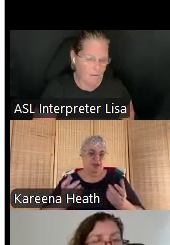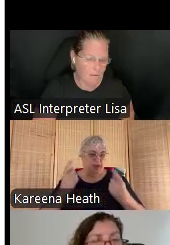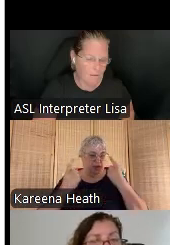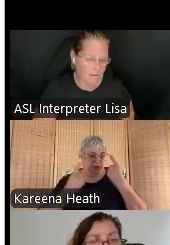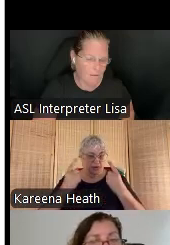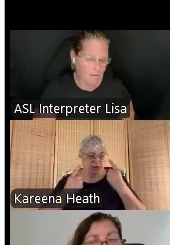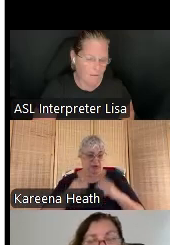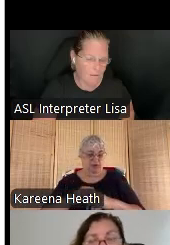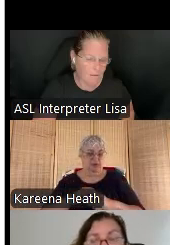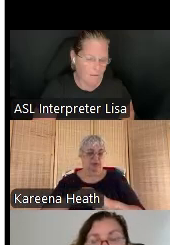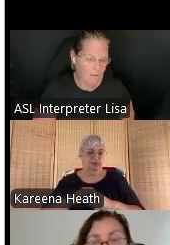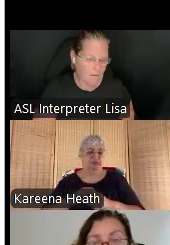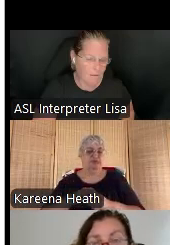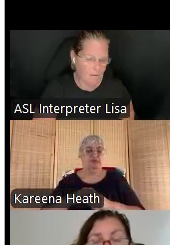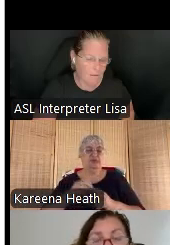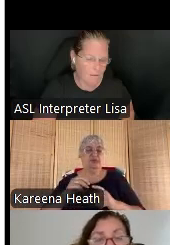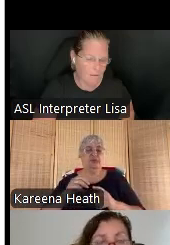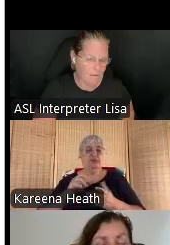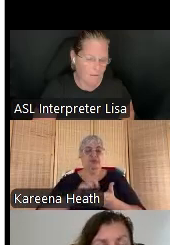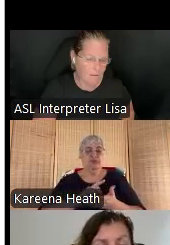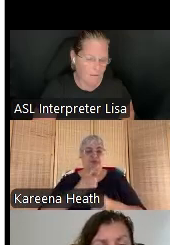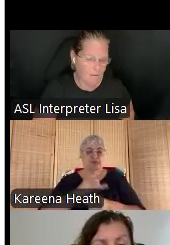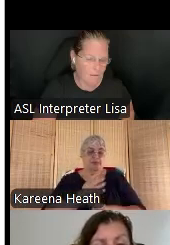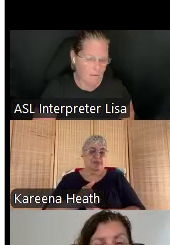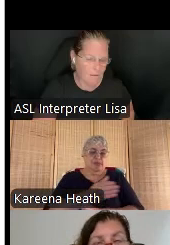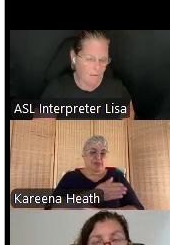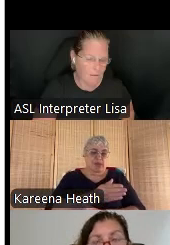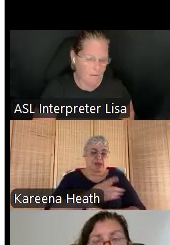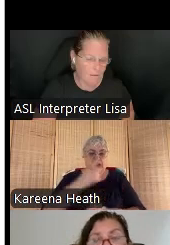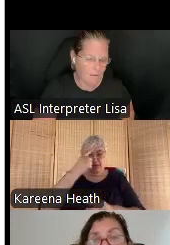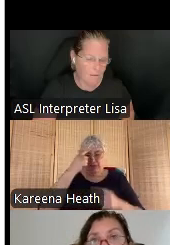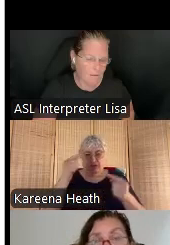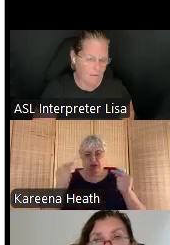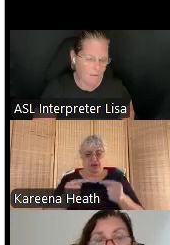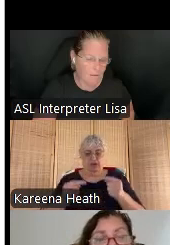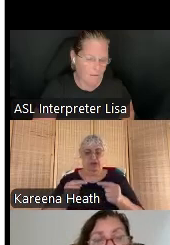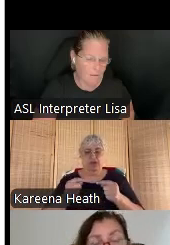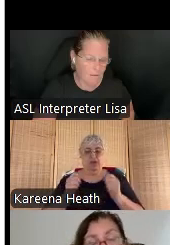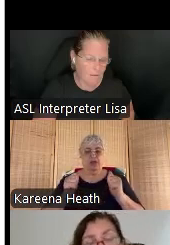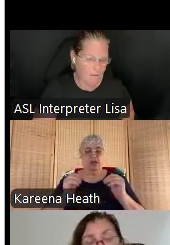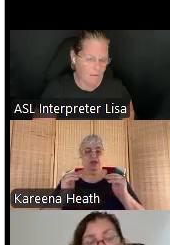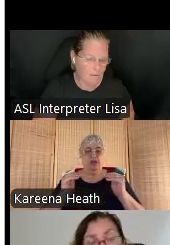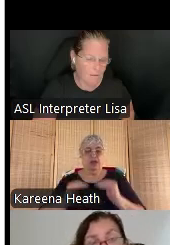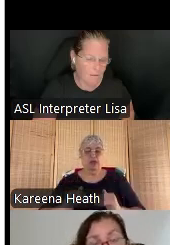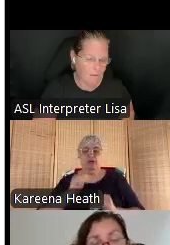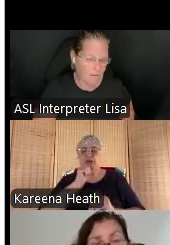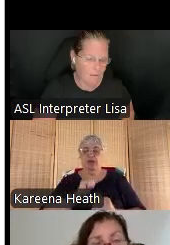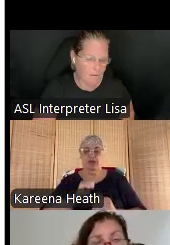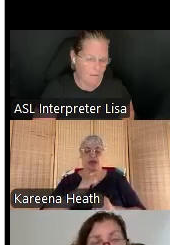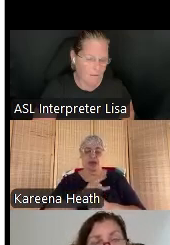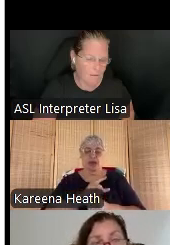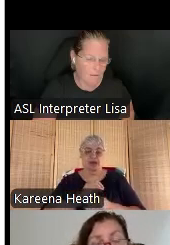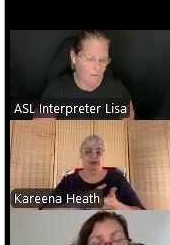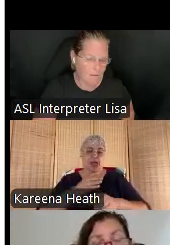consider. Substance abuse prior to a brain injury. There can be lower tolerance to alcohol and drugs